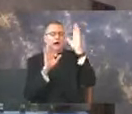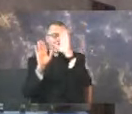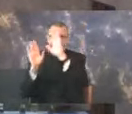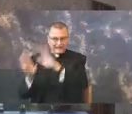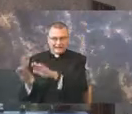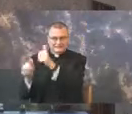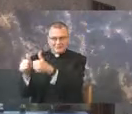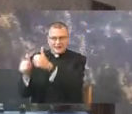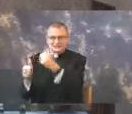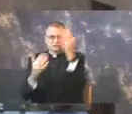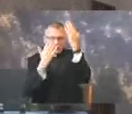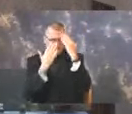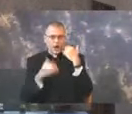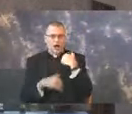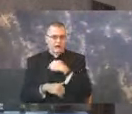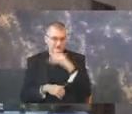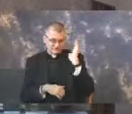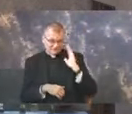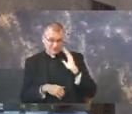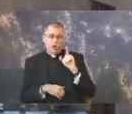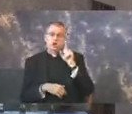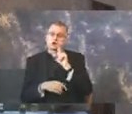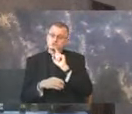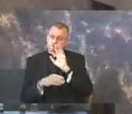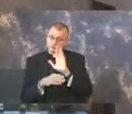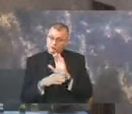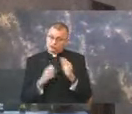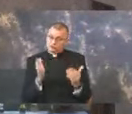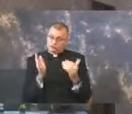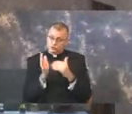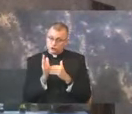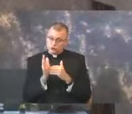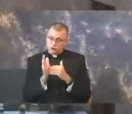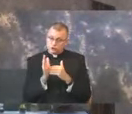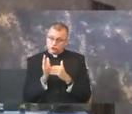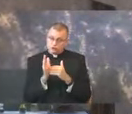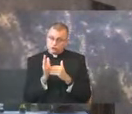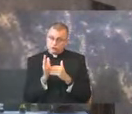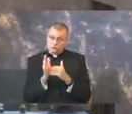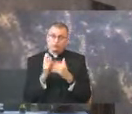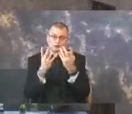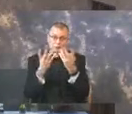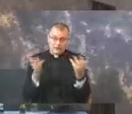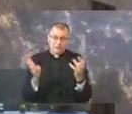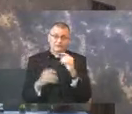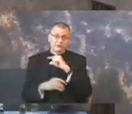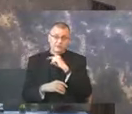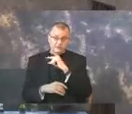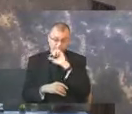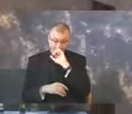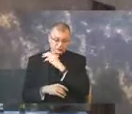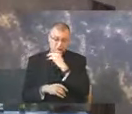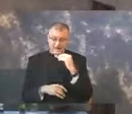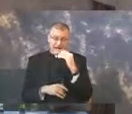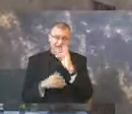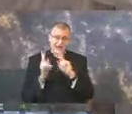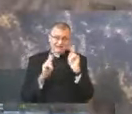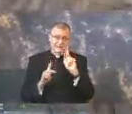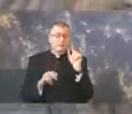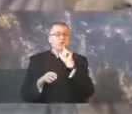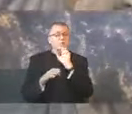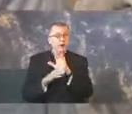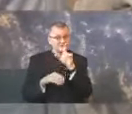us, are you resolved to renew, in the presence of your bishop and God's holy people, the promises